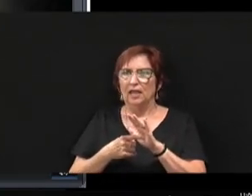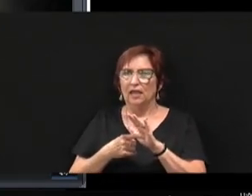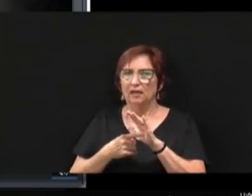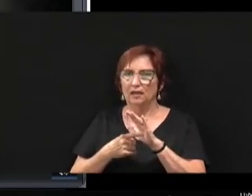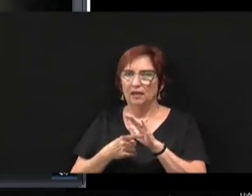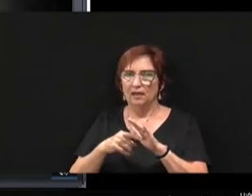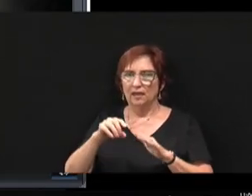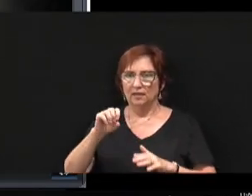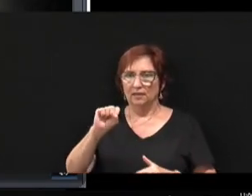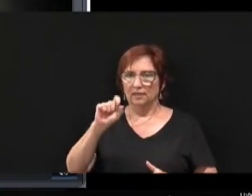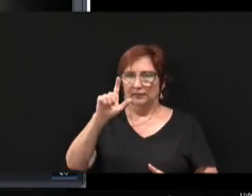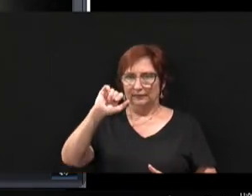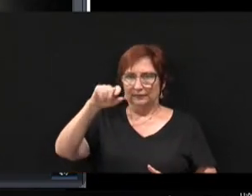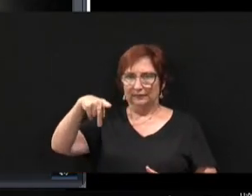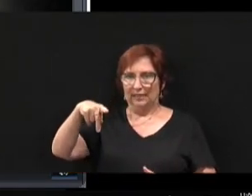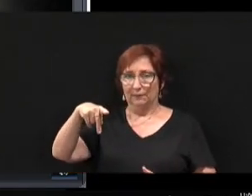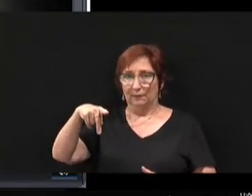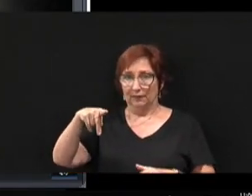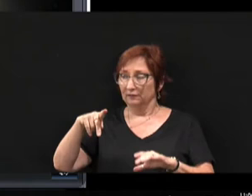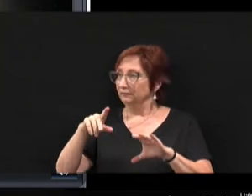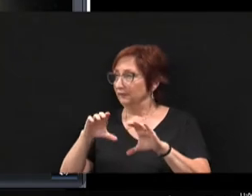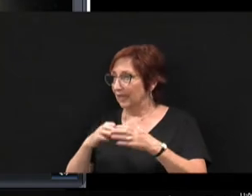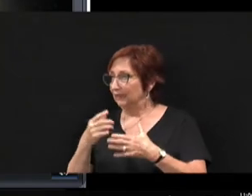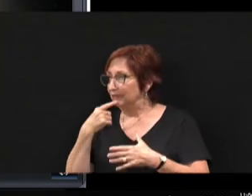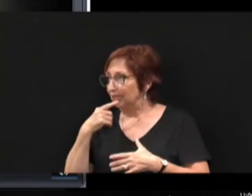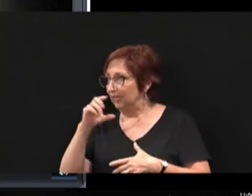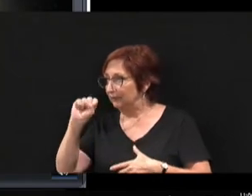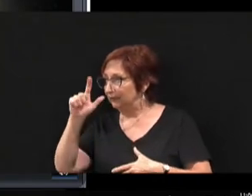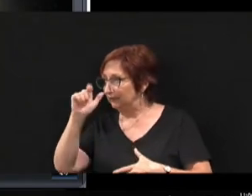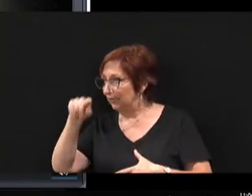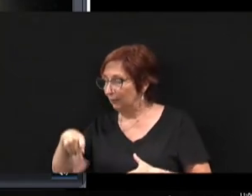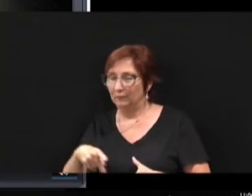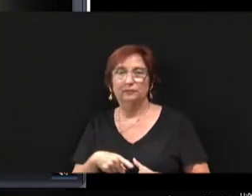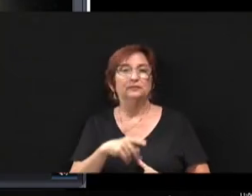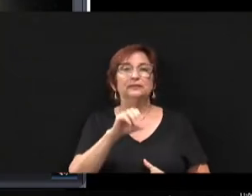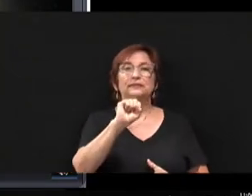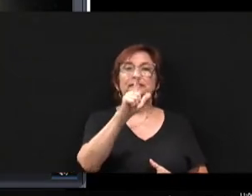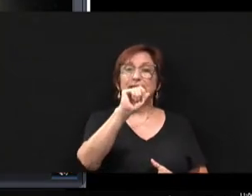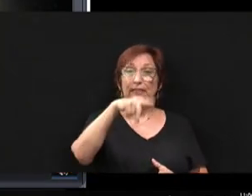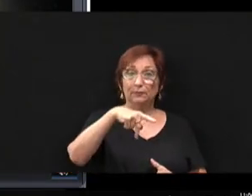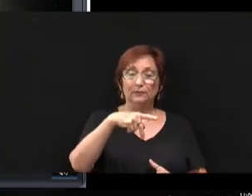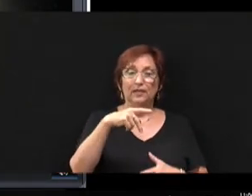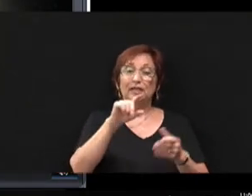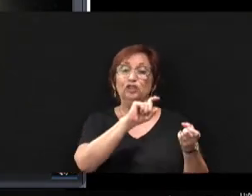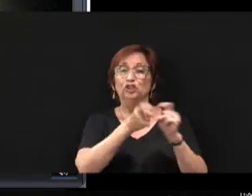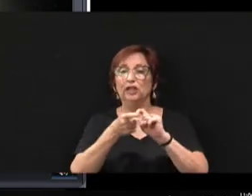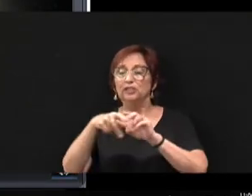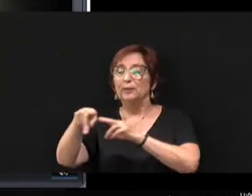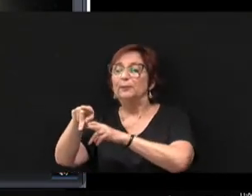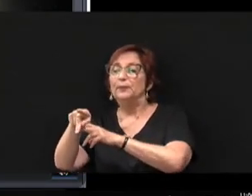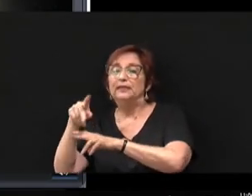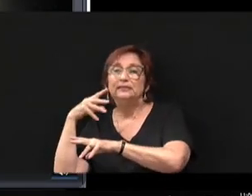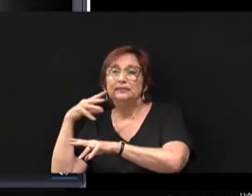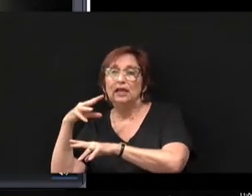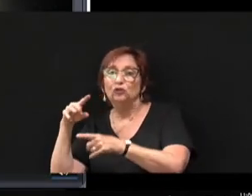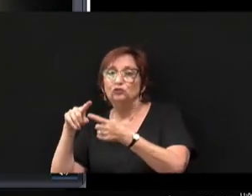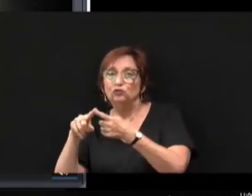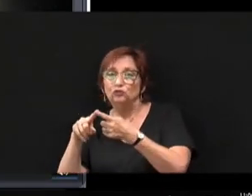say slip. Slip. Okay, change the p to k. What's the new